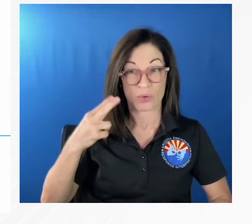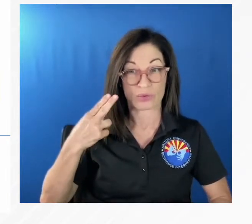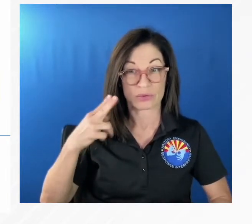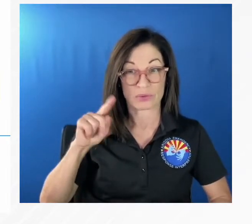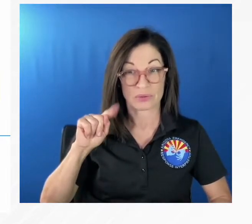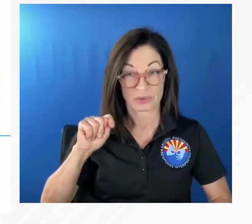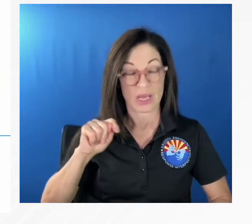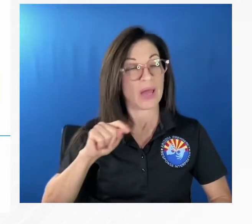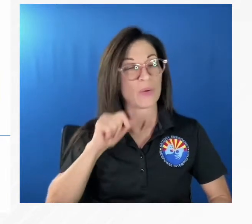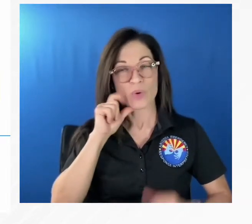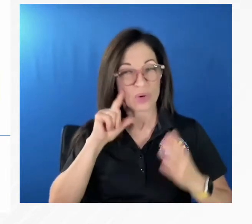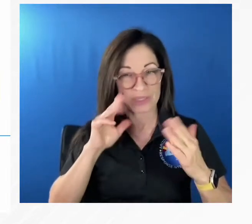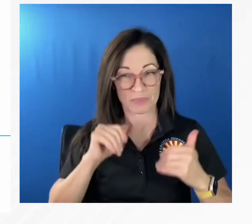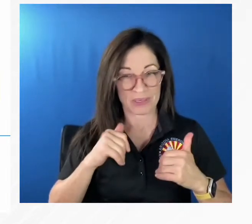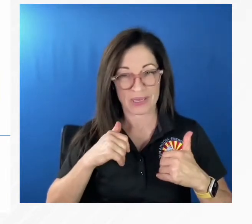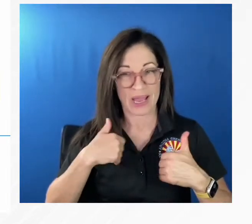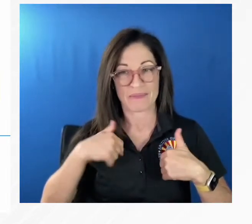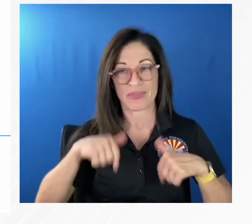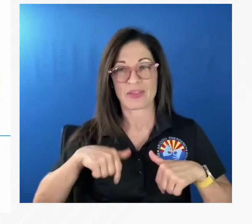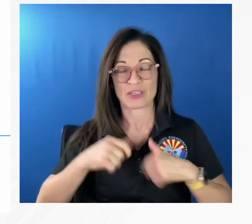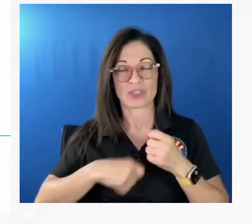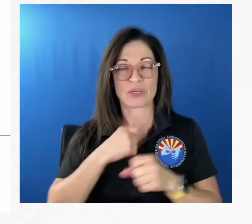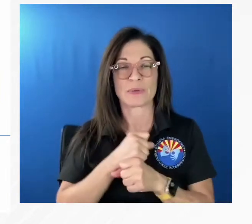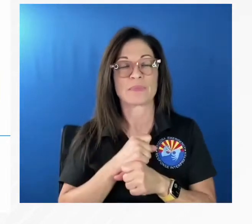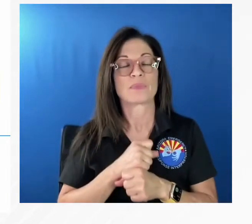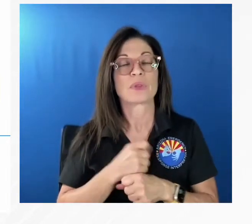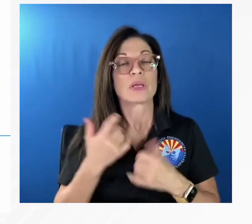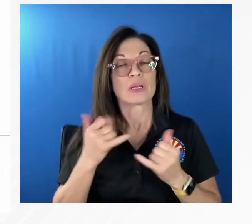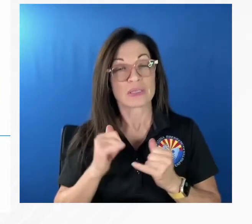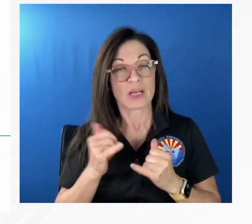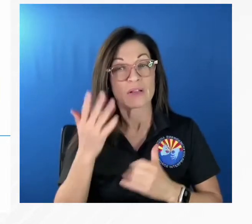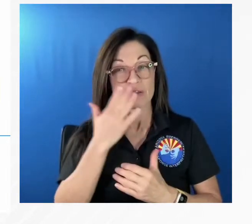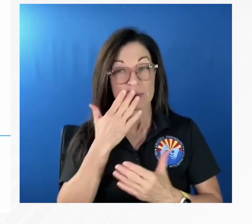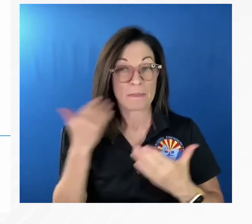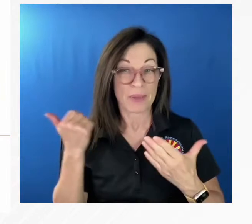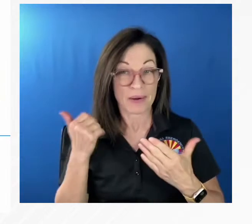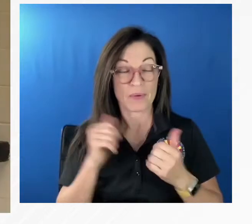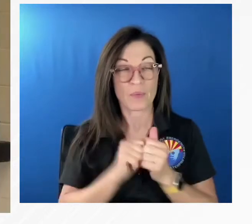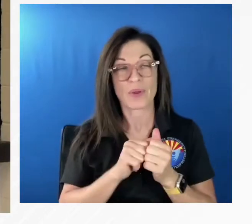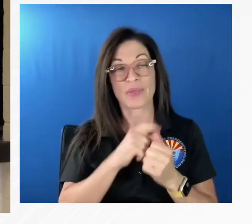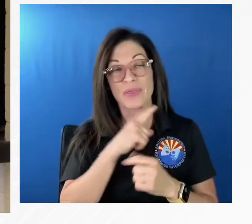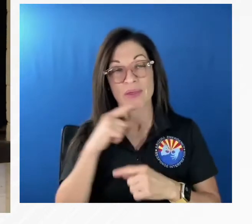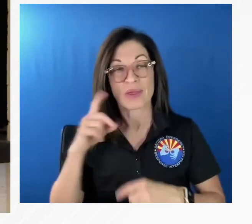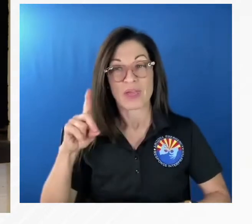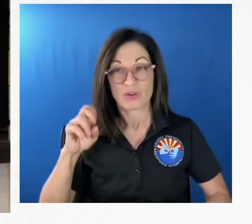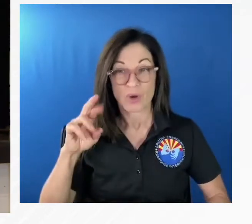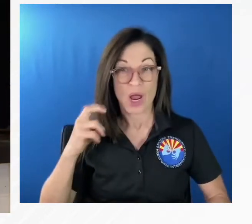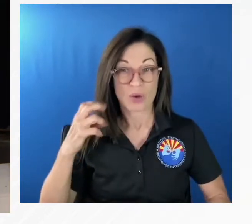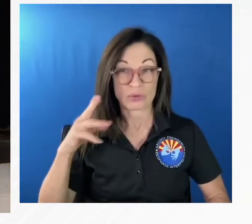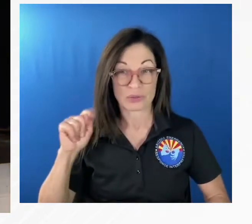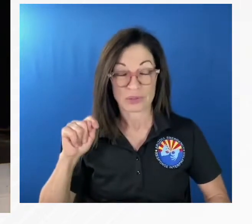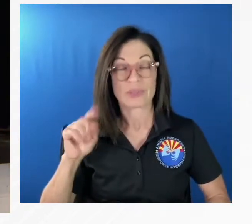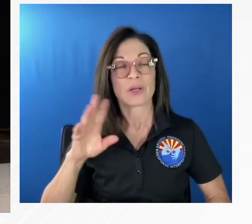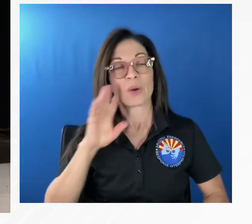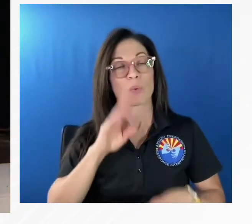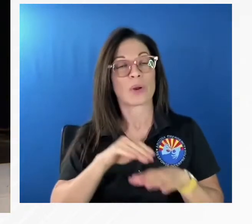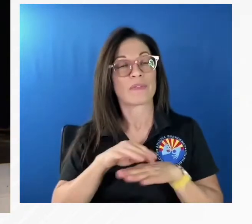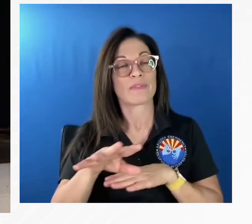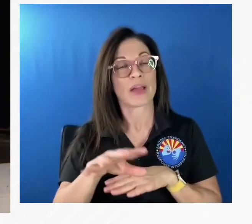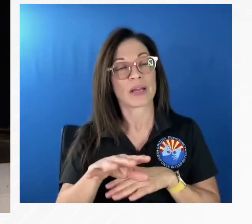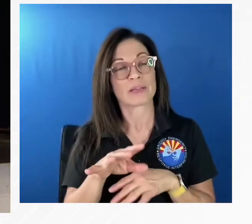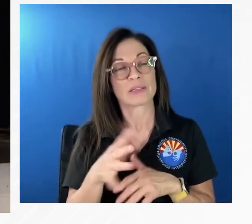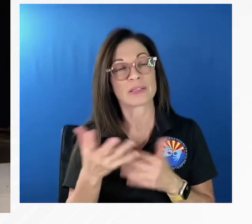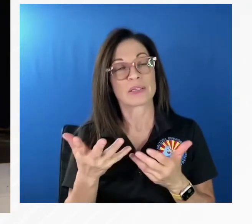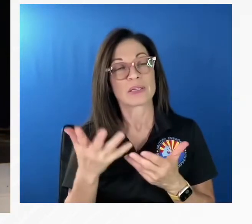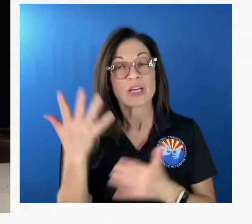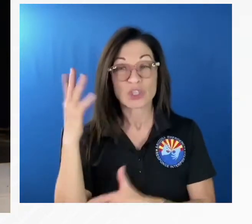develop this season. So looking better with drought conditions, and that affects the trees,